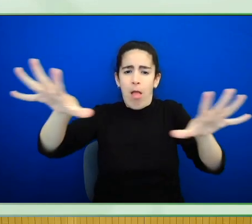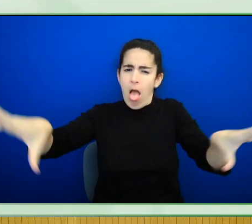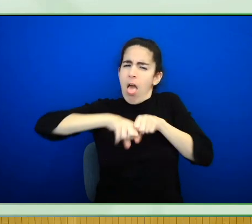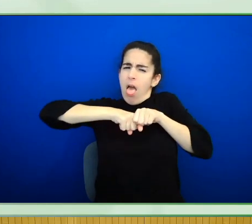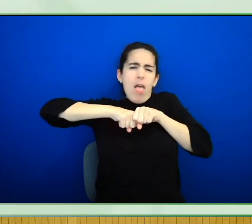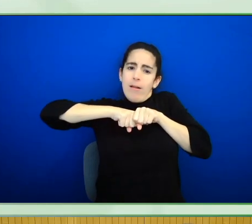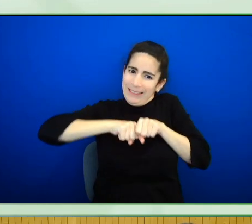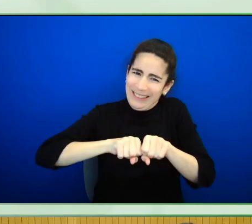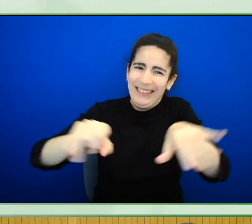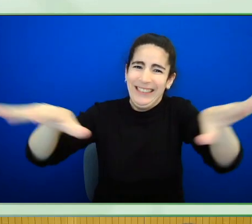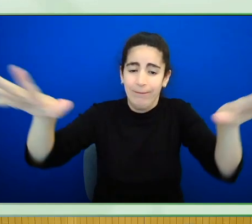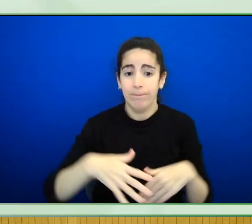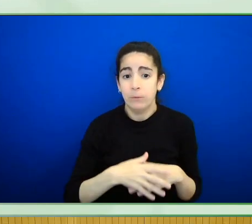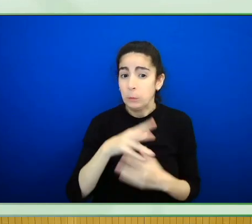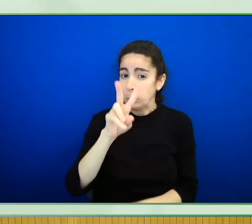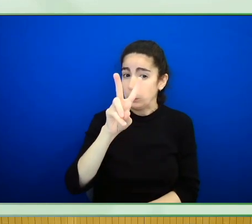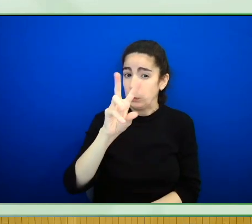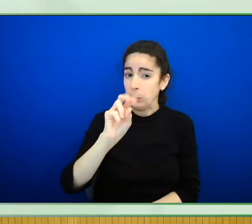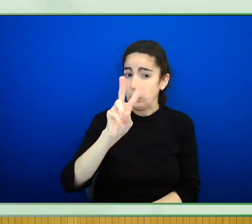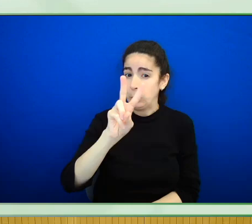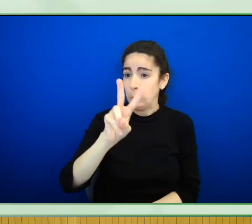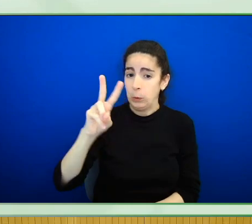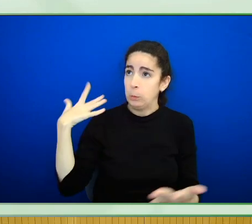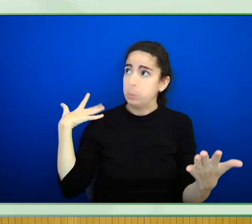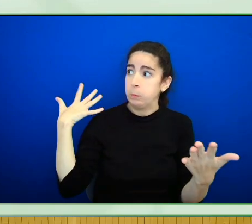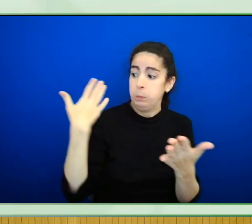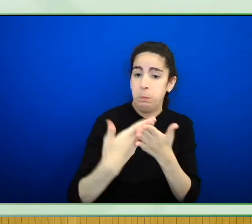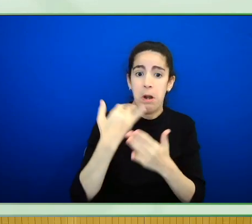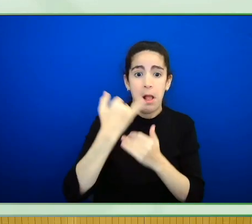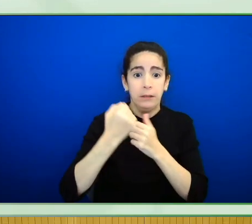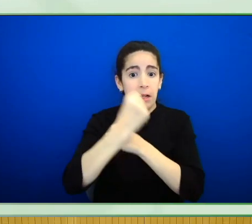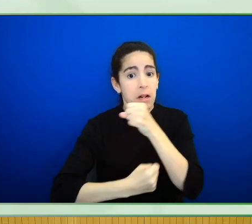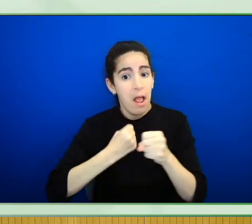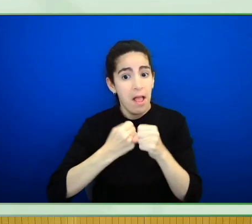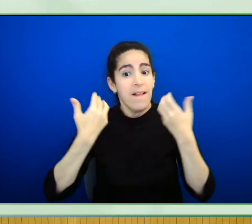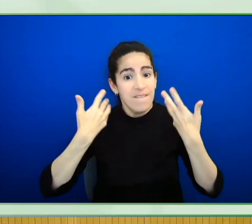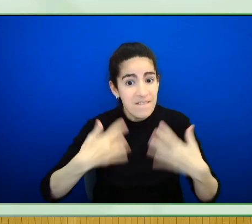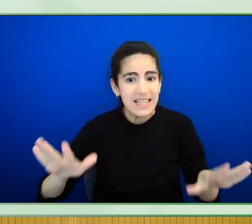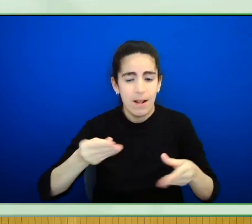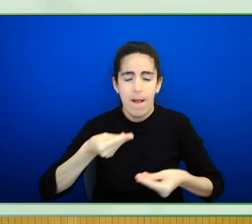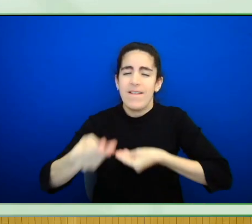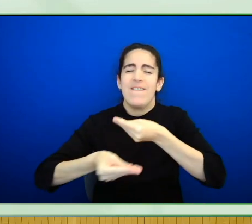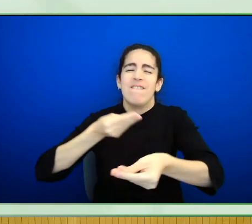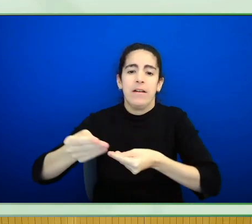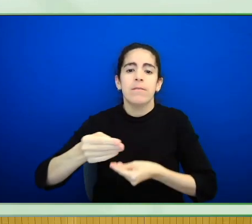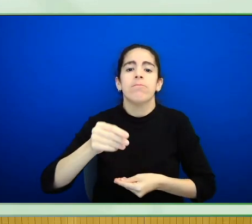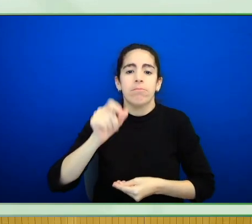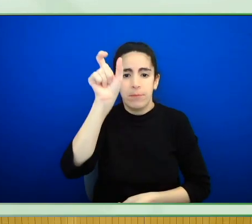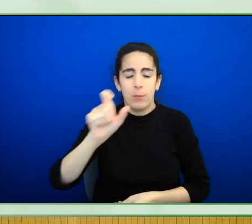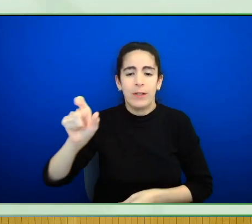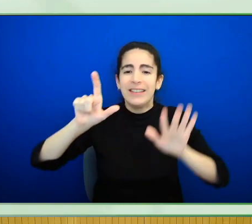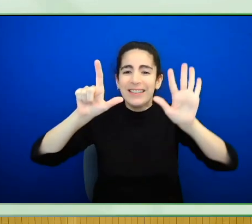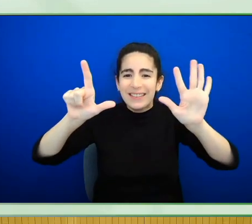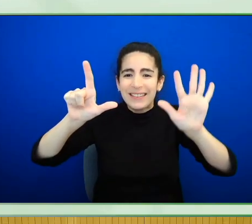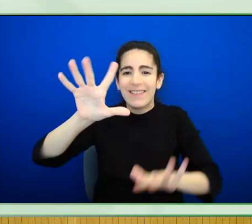more than 750 people with hearing aids. We increased the number of the follow-ups, with the remote